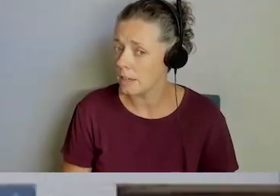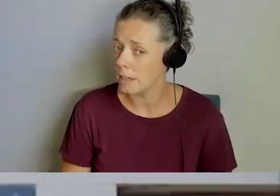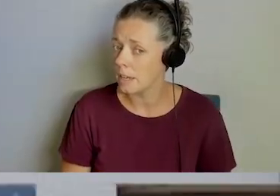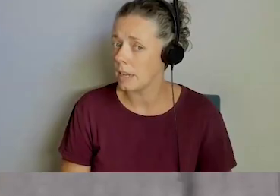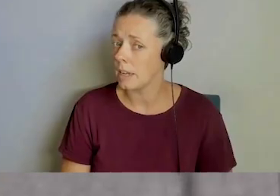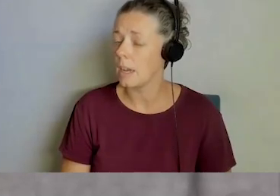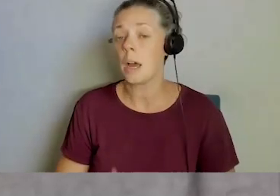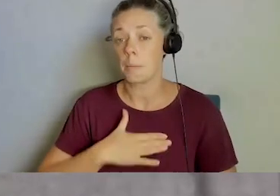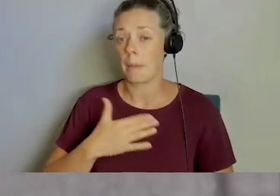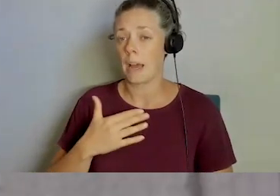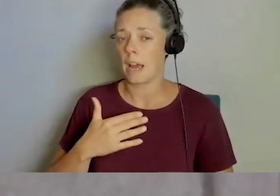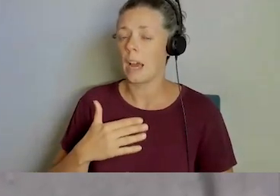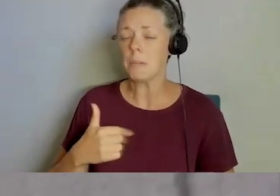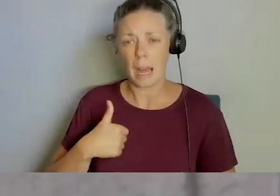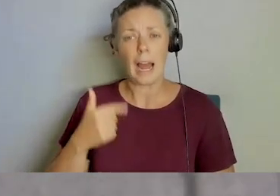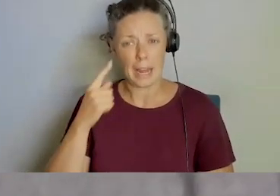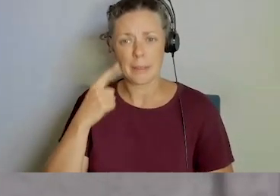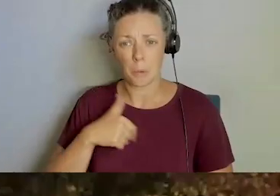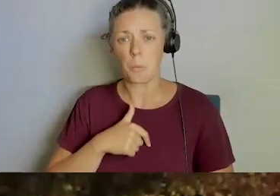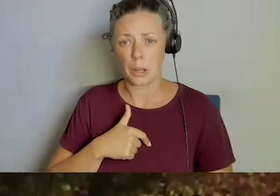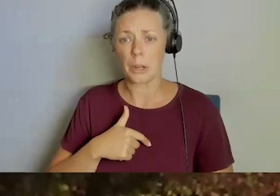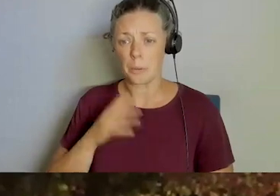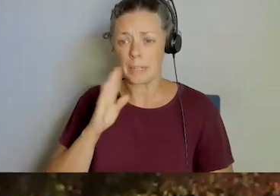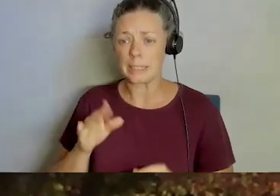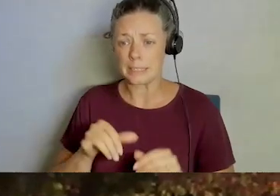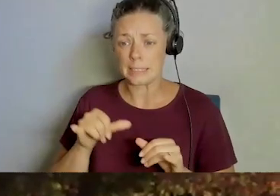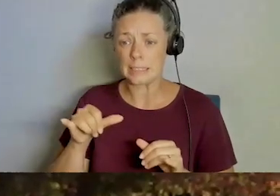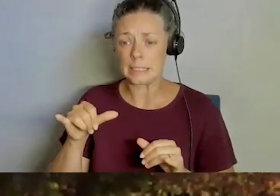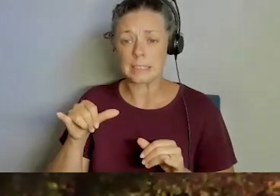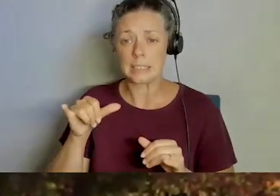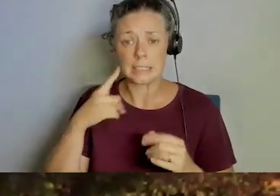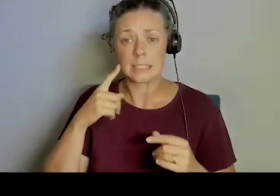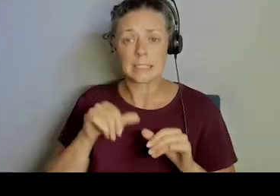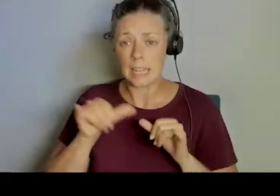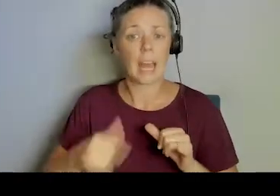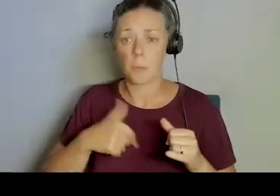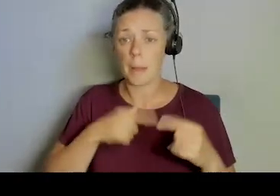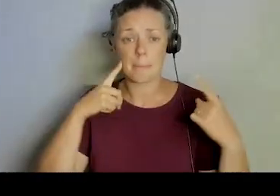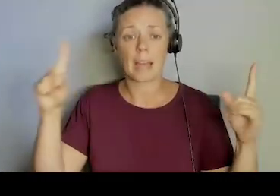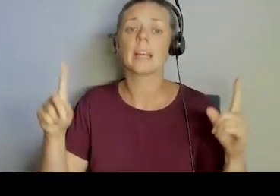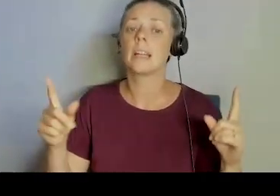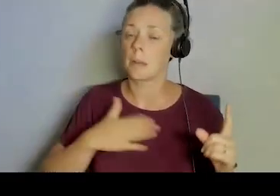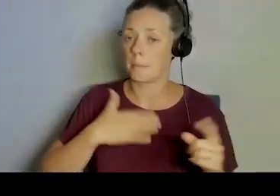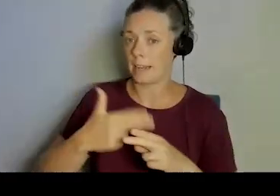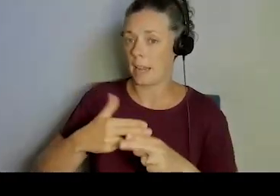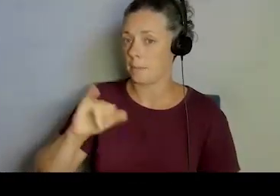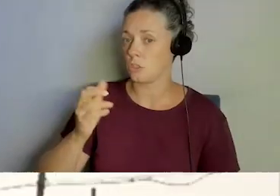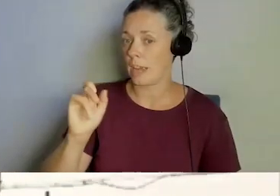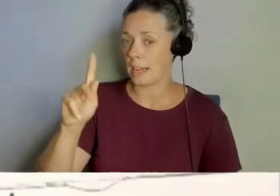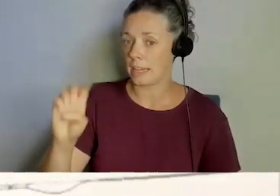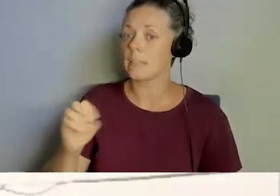Jacqueline Garcia. I am 21 years old, and I am currently attending Fresno City College. It only takes about